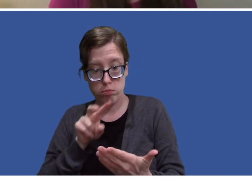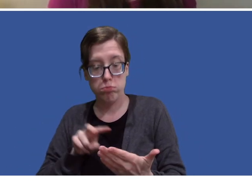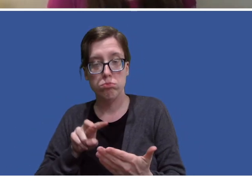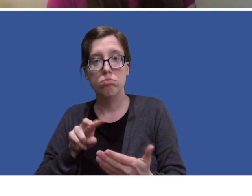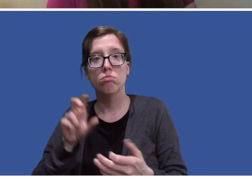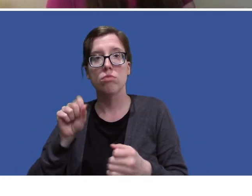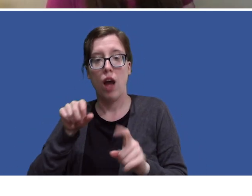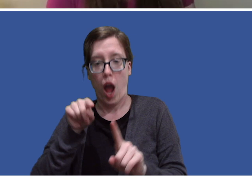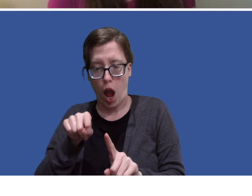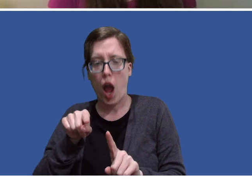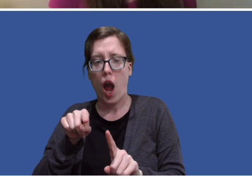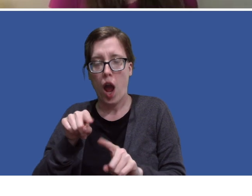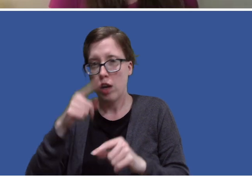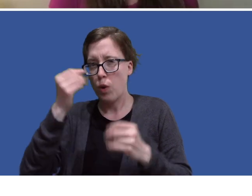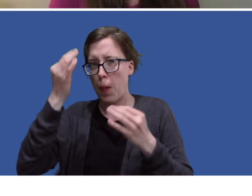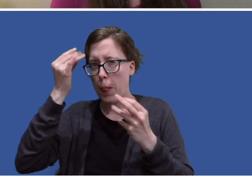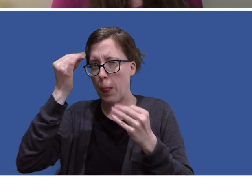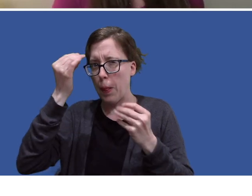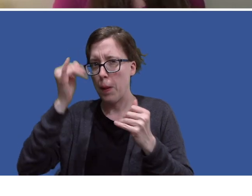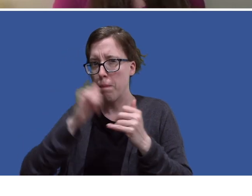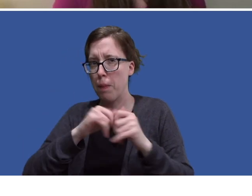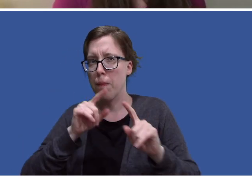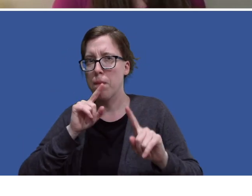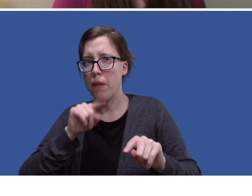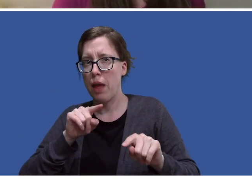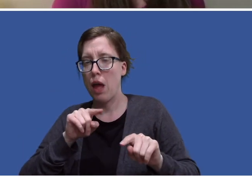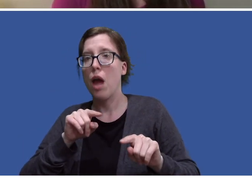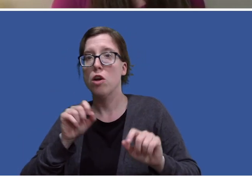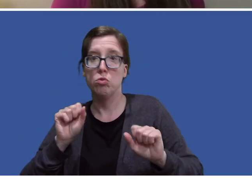answer during that wait time.